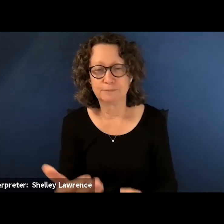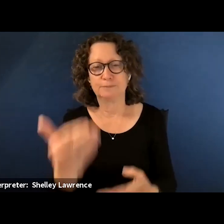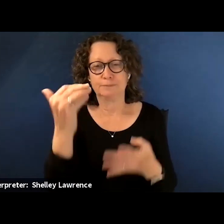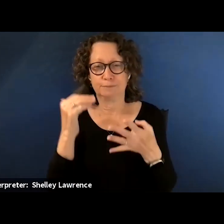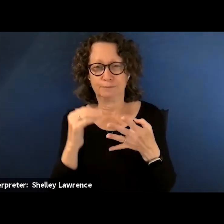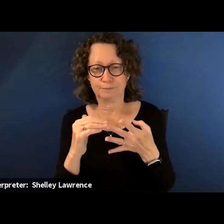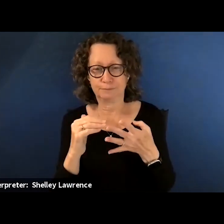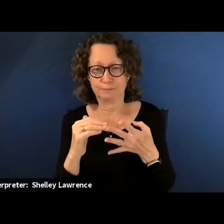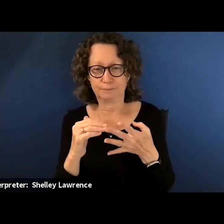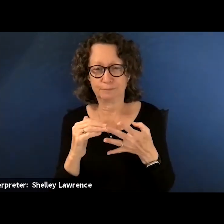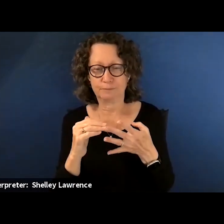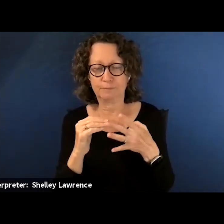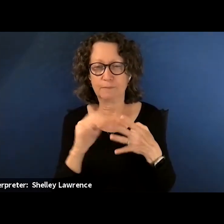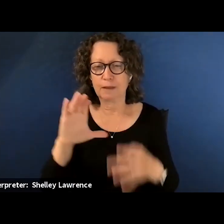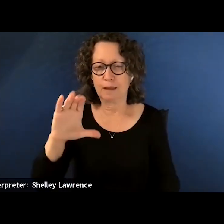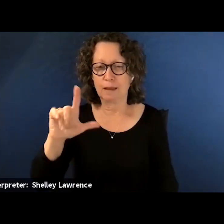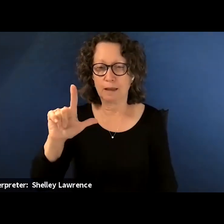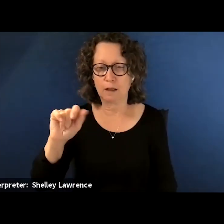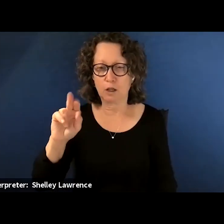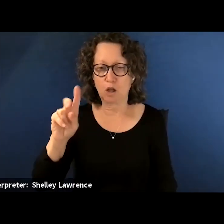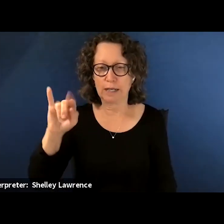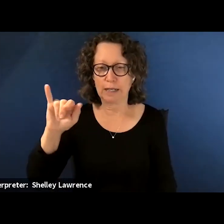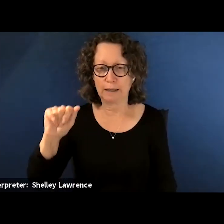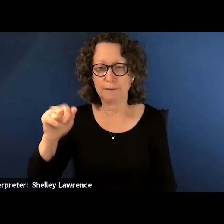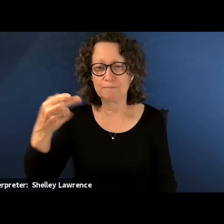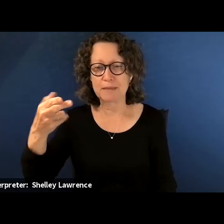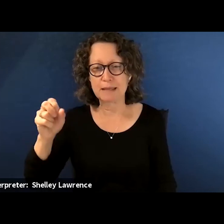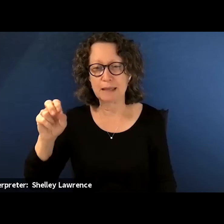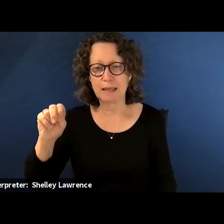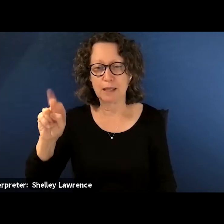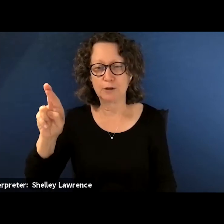Our next speaker is Claudia Henry.